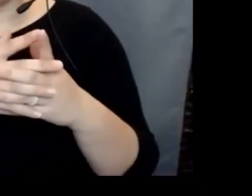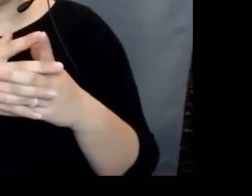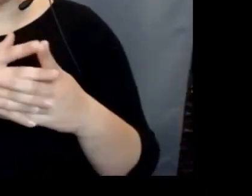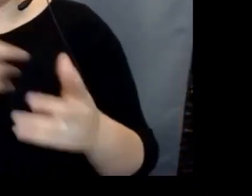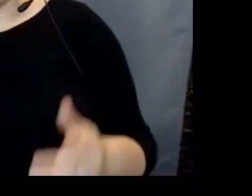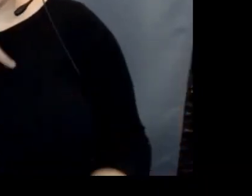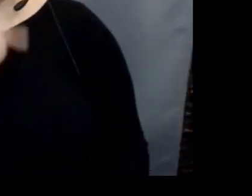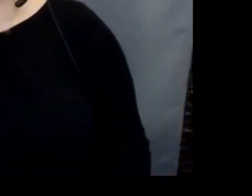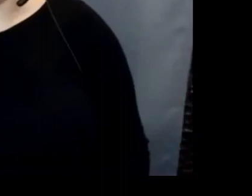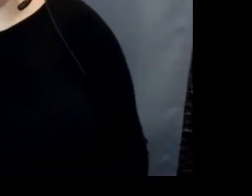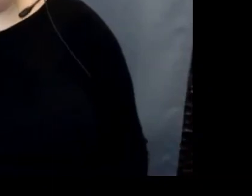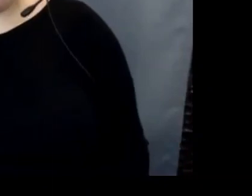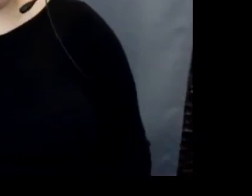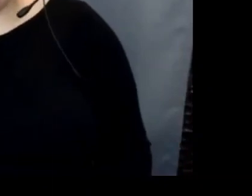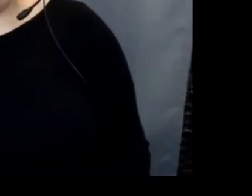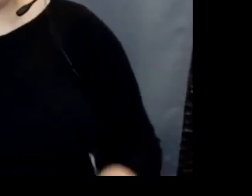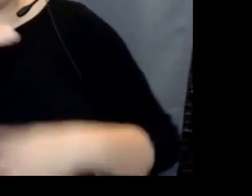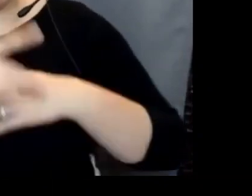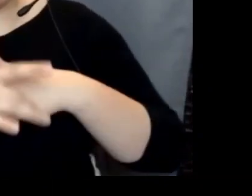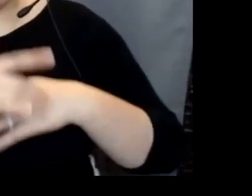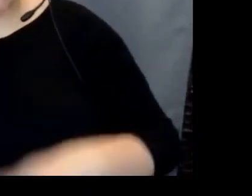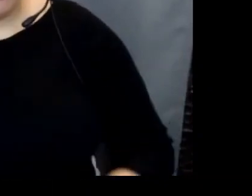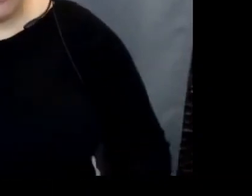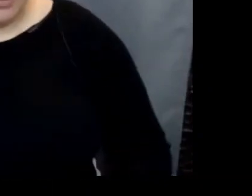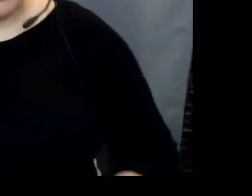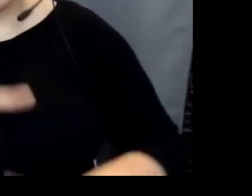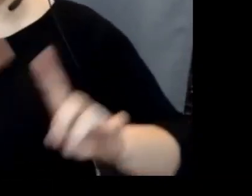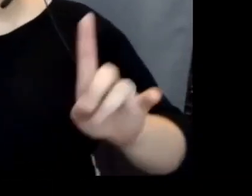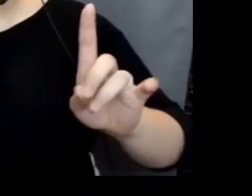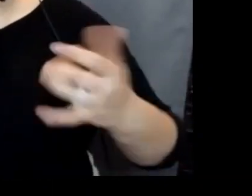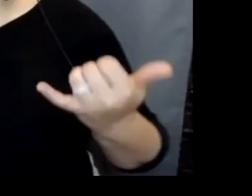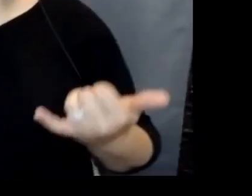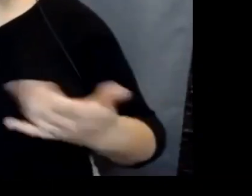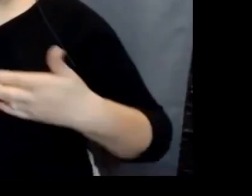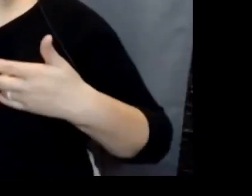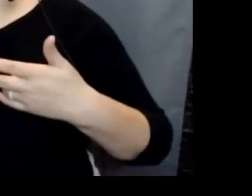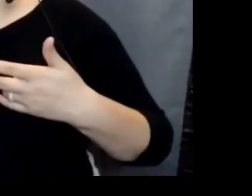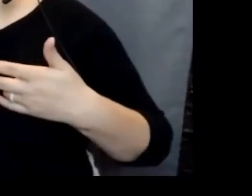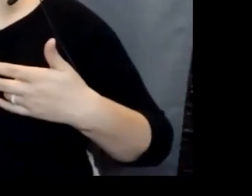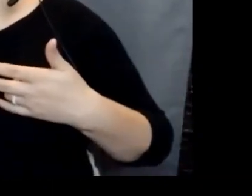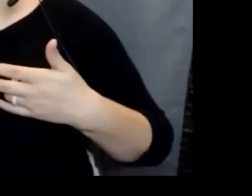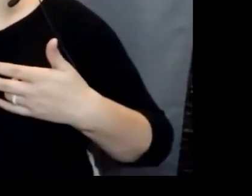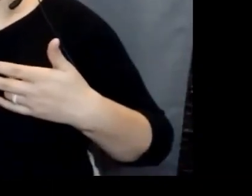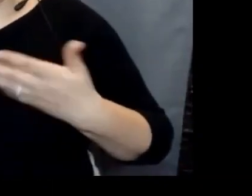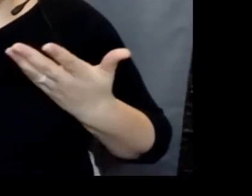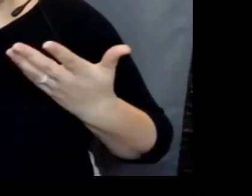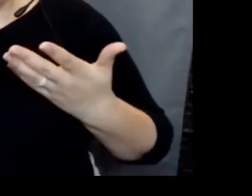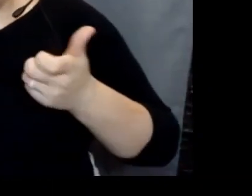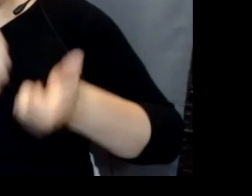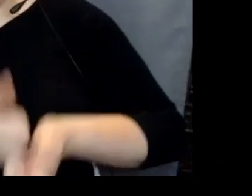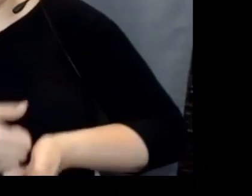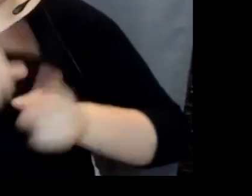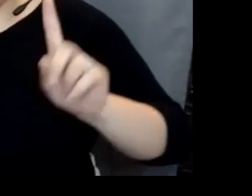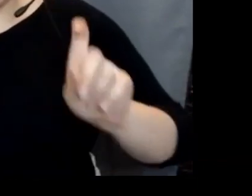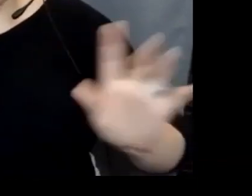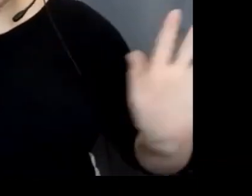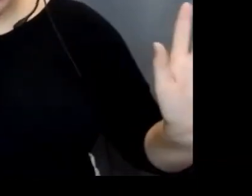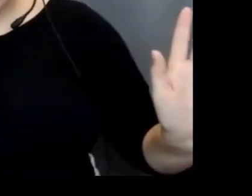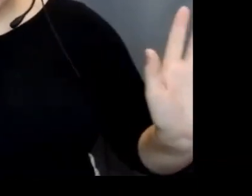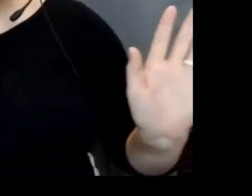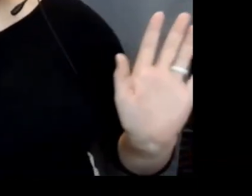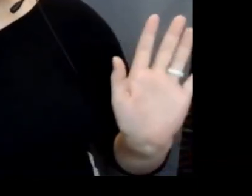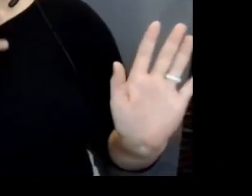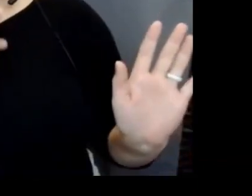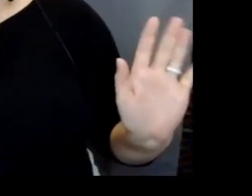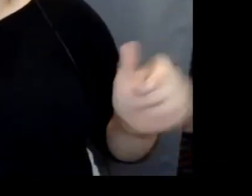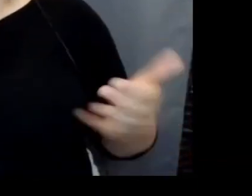have that available, but for now, you just check the boxes that you're asked, and if you feel that you can